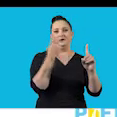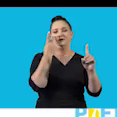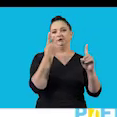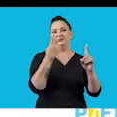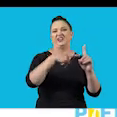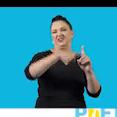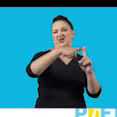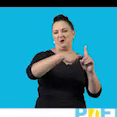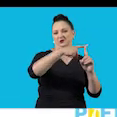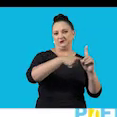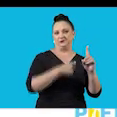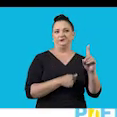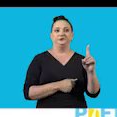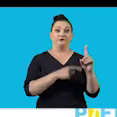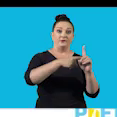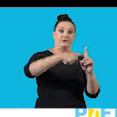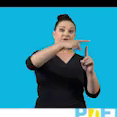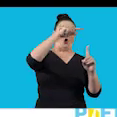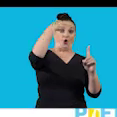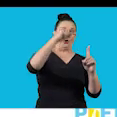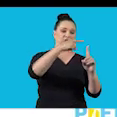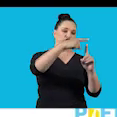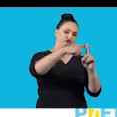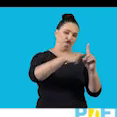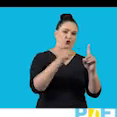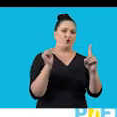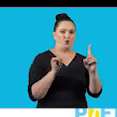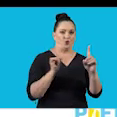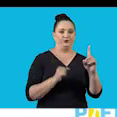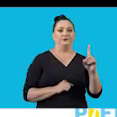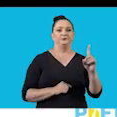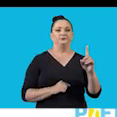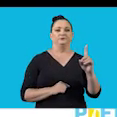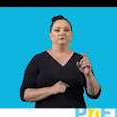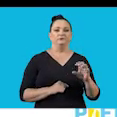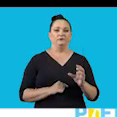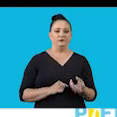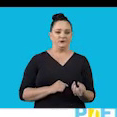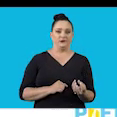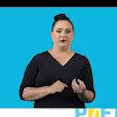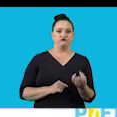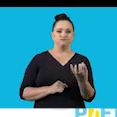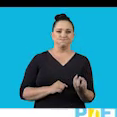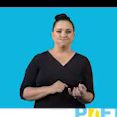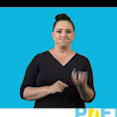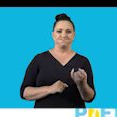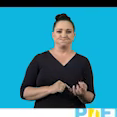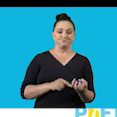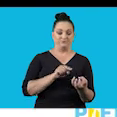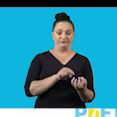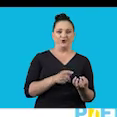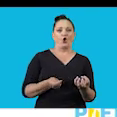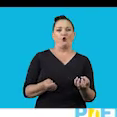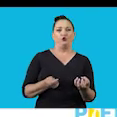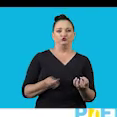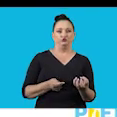increasing or decreasing the temperature. That means when we're adding or removing the energy. And then we have our source of heat there that is going to